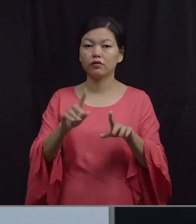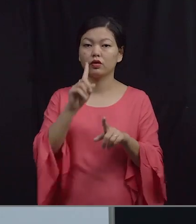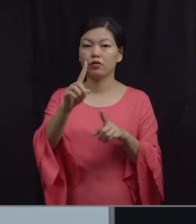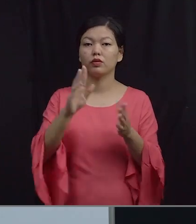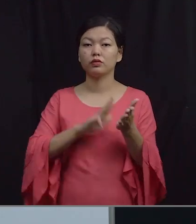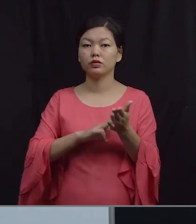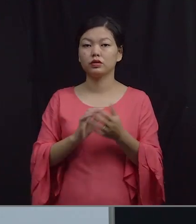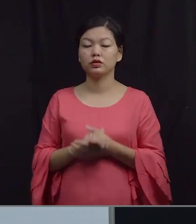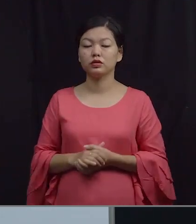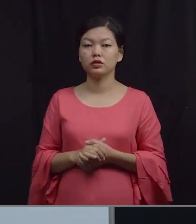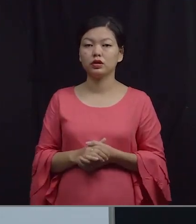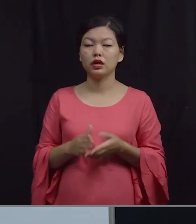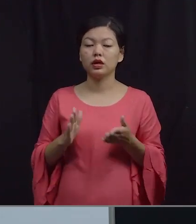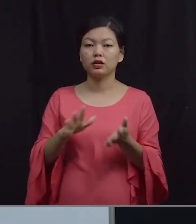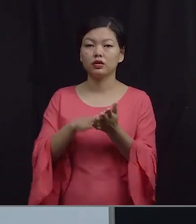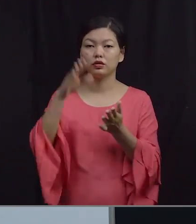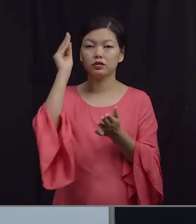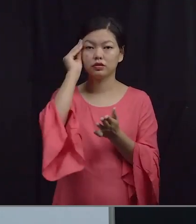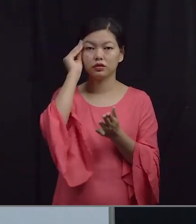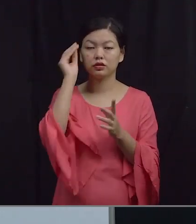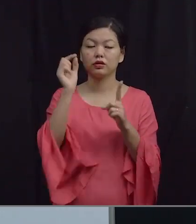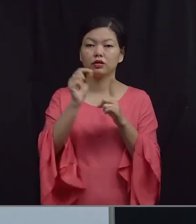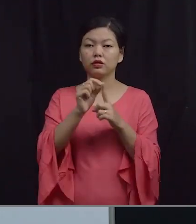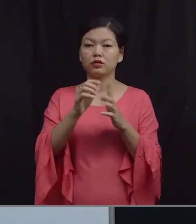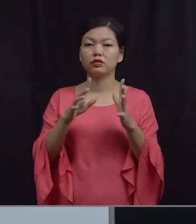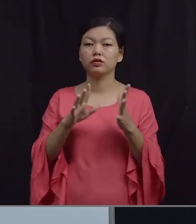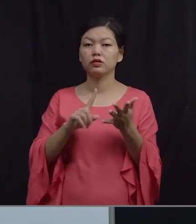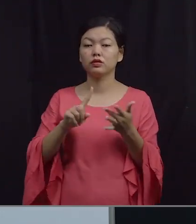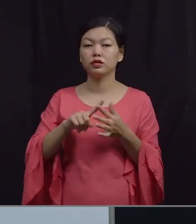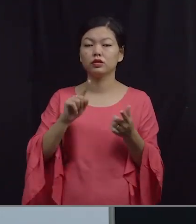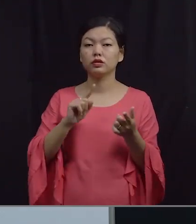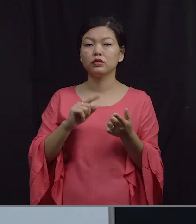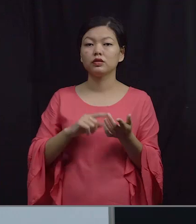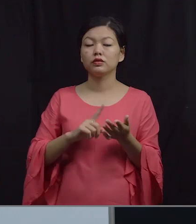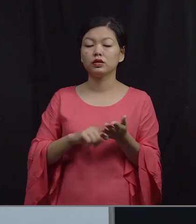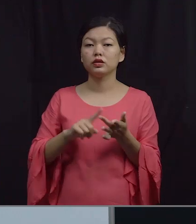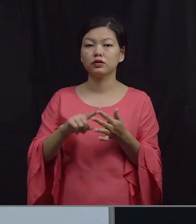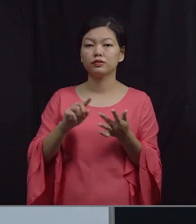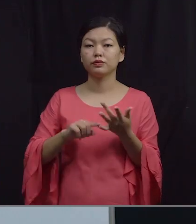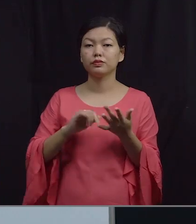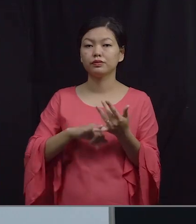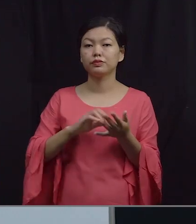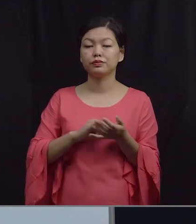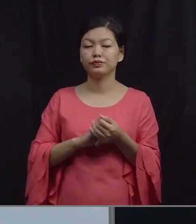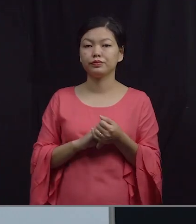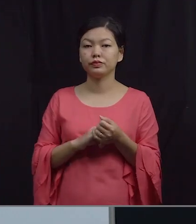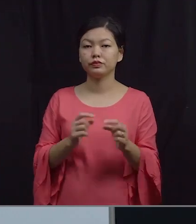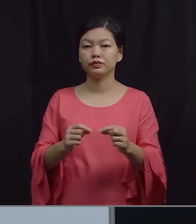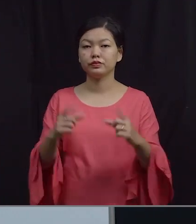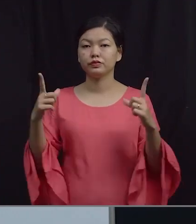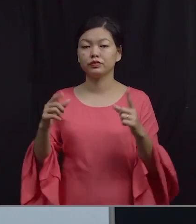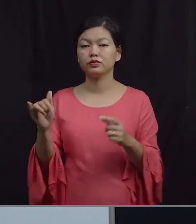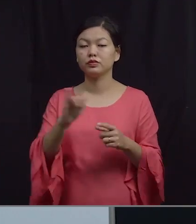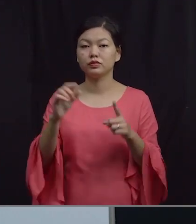we'll study the power of lens when we combine 2-3 lenses together. So this is called power of lens in